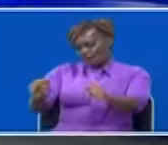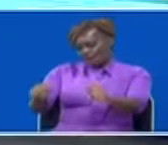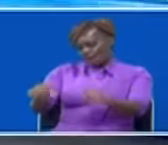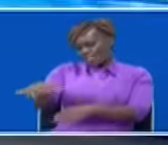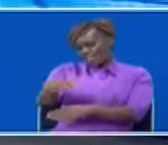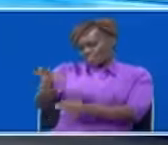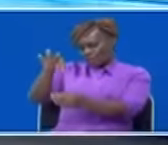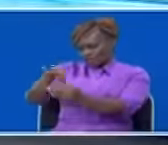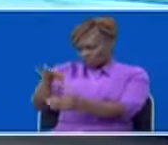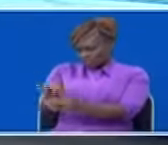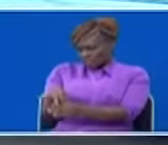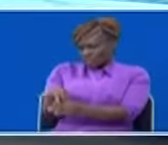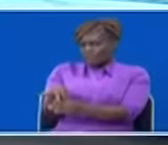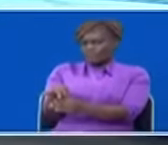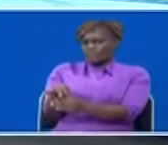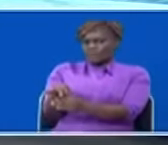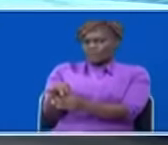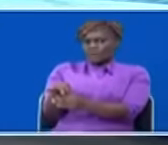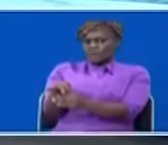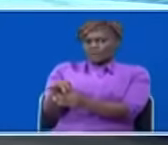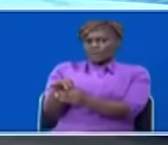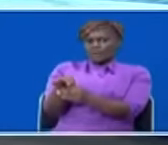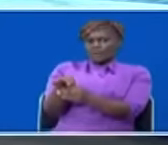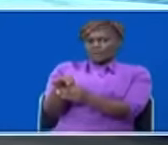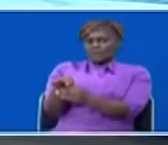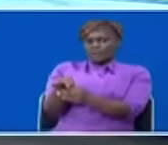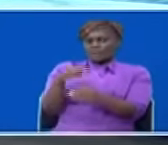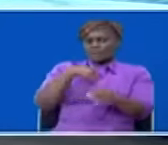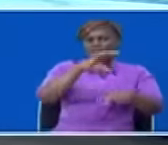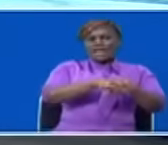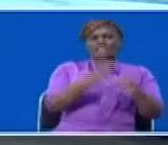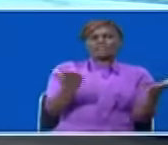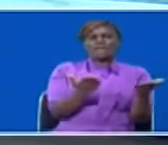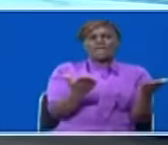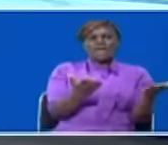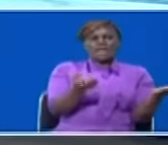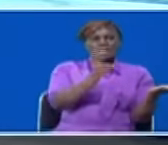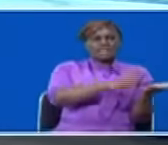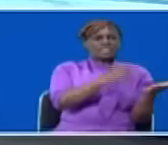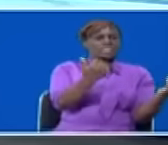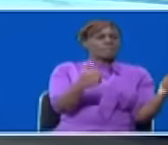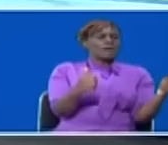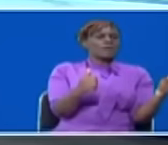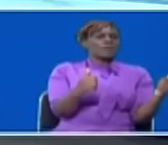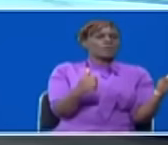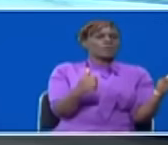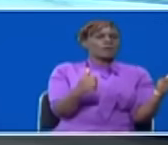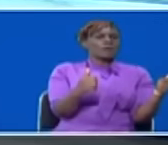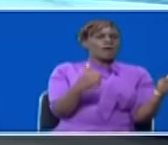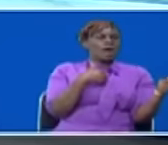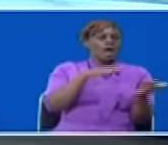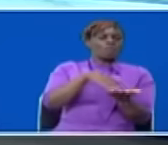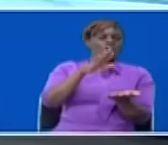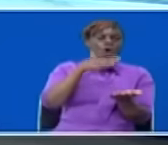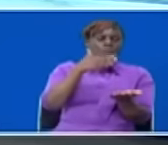your polling station. Here's another one. Where can I get it? In Uasin Gishu County. I'm not registered as a voter. We have so much more